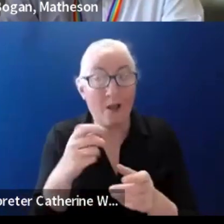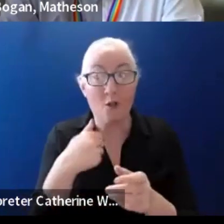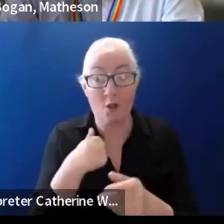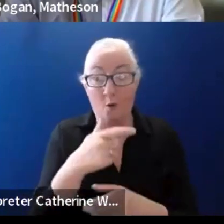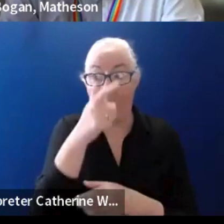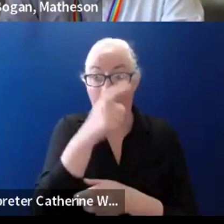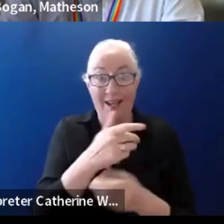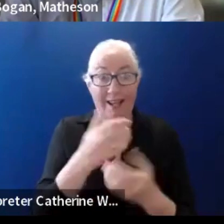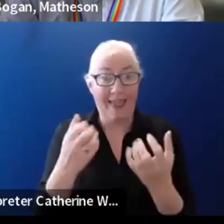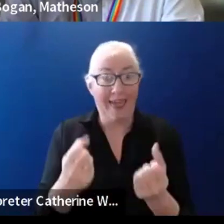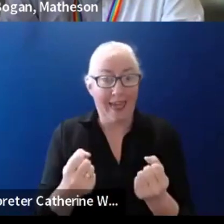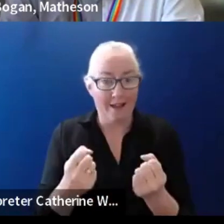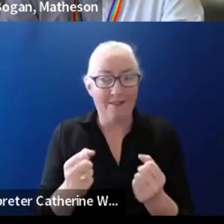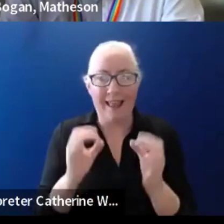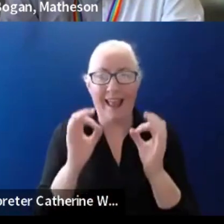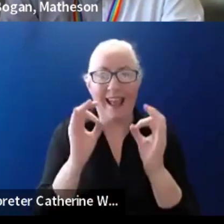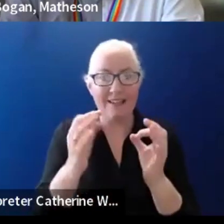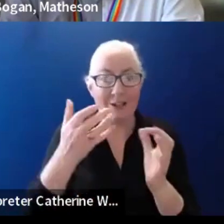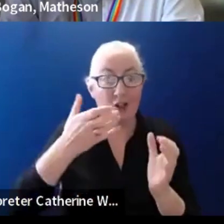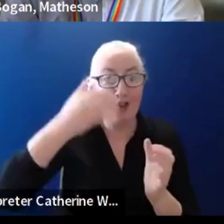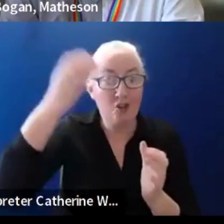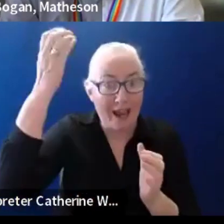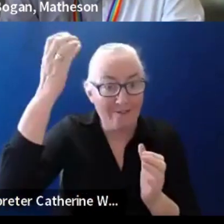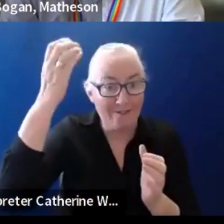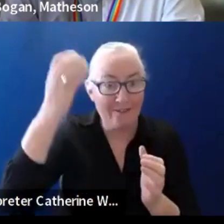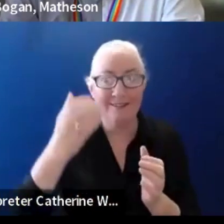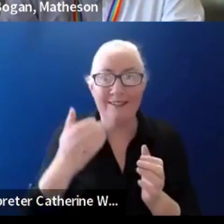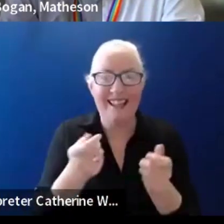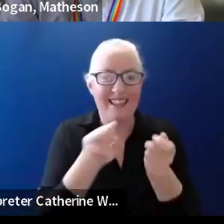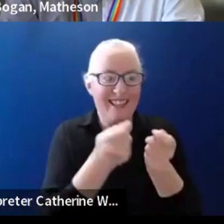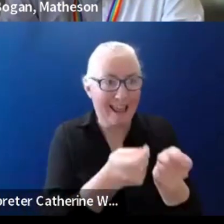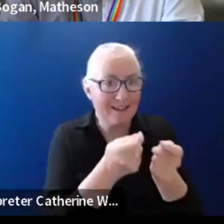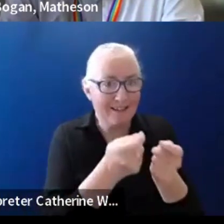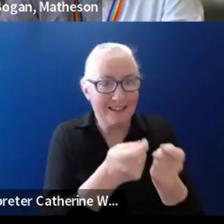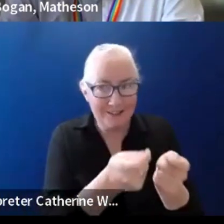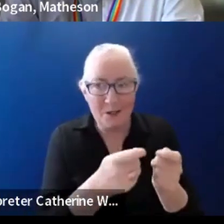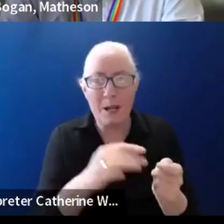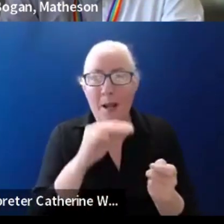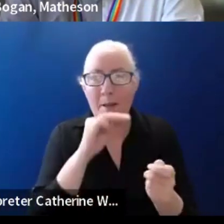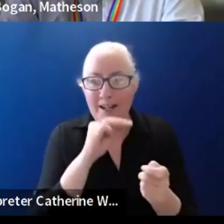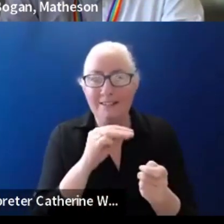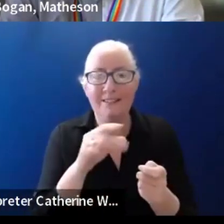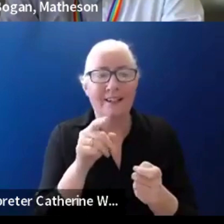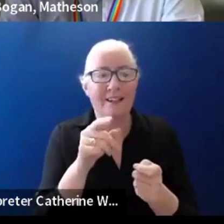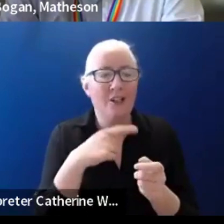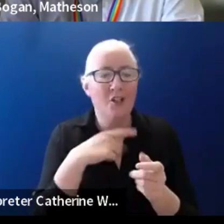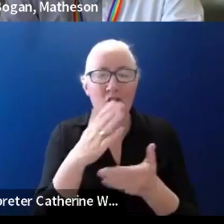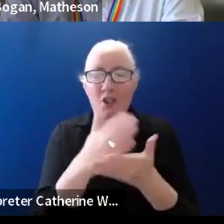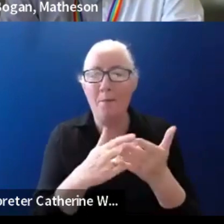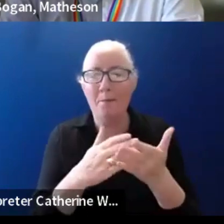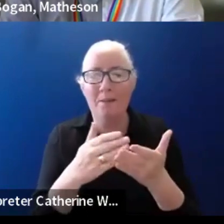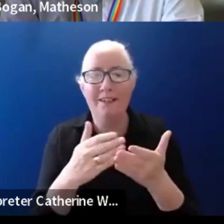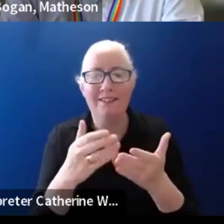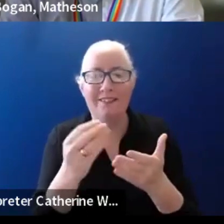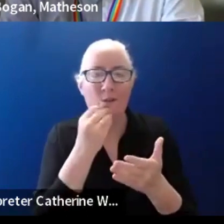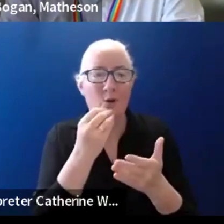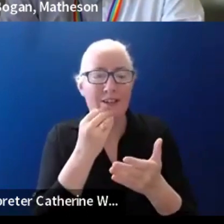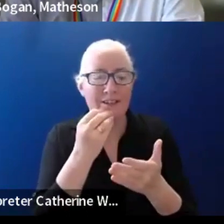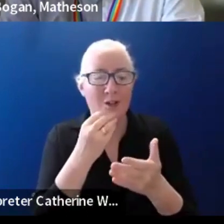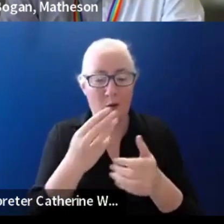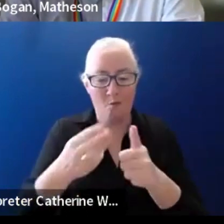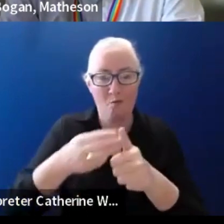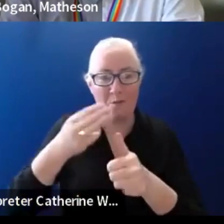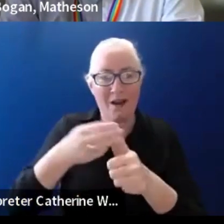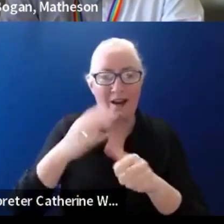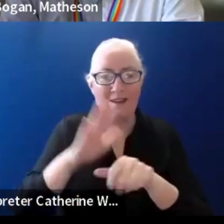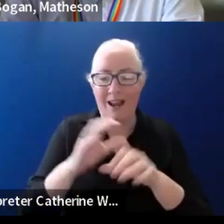to have excellent chefs and canteens. And so then specially selected dishes were prepared,